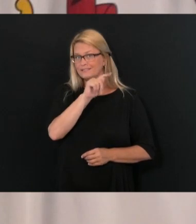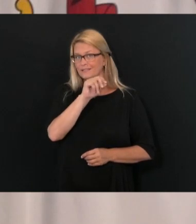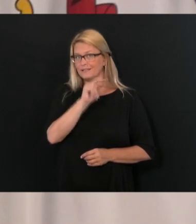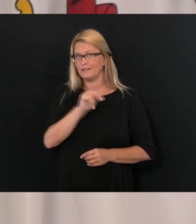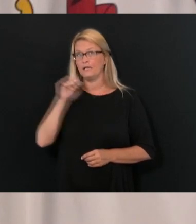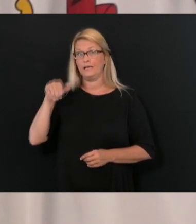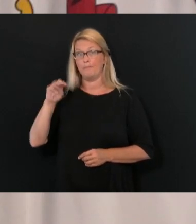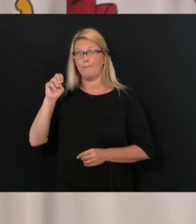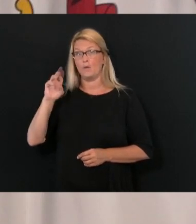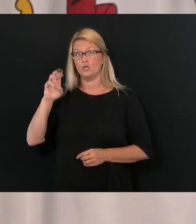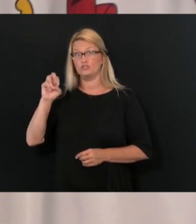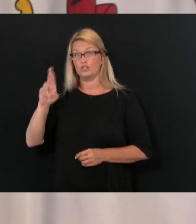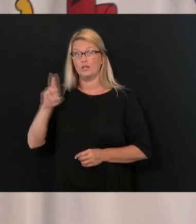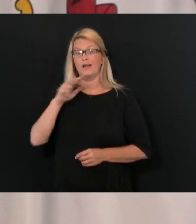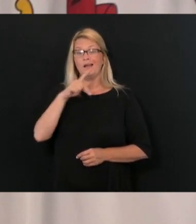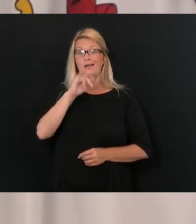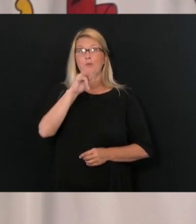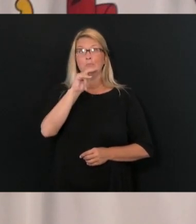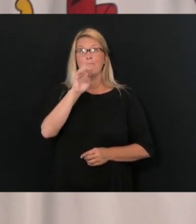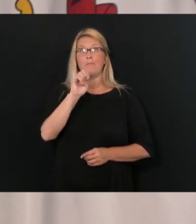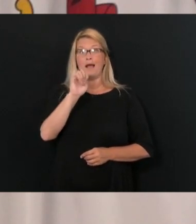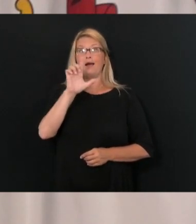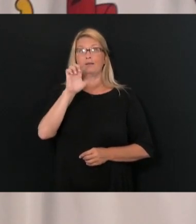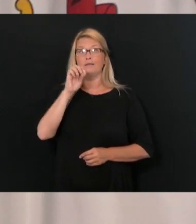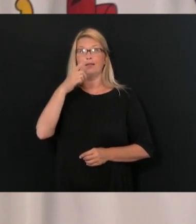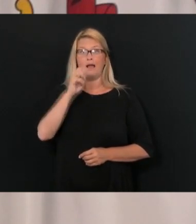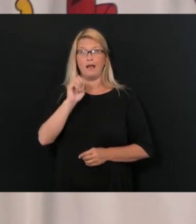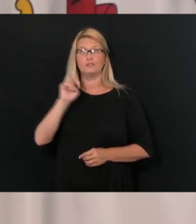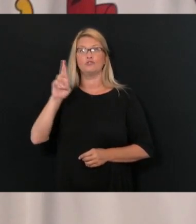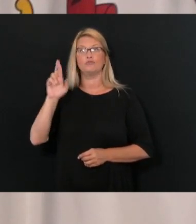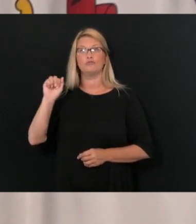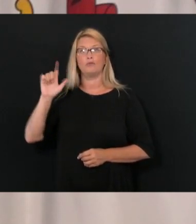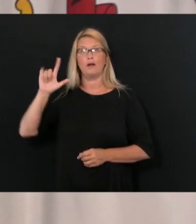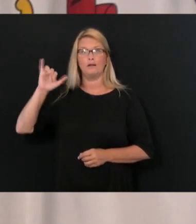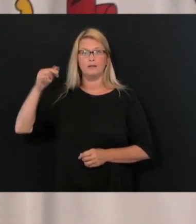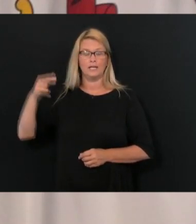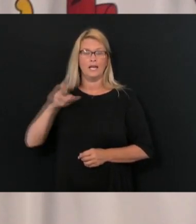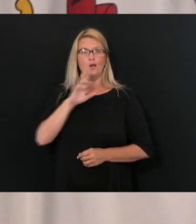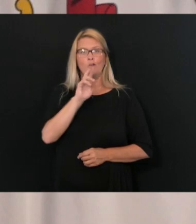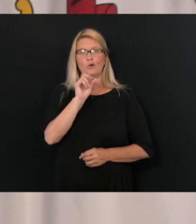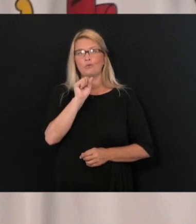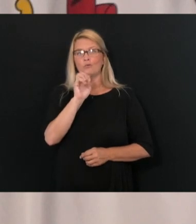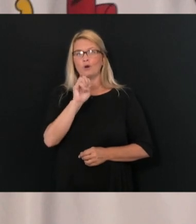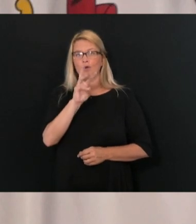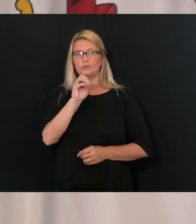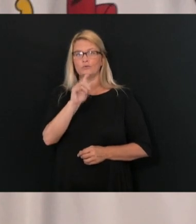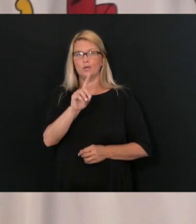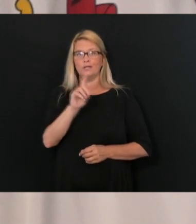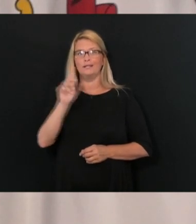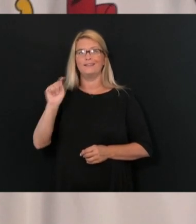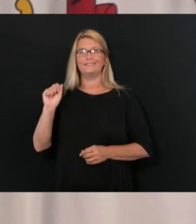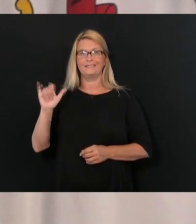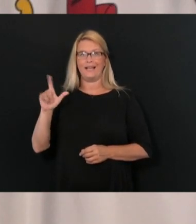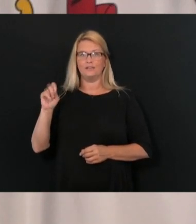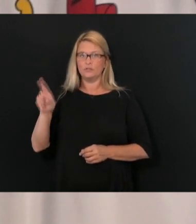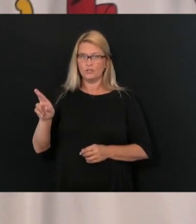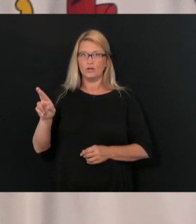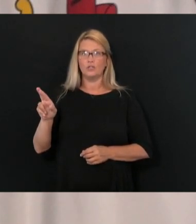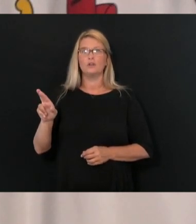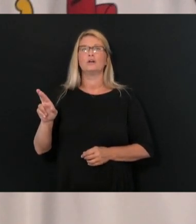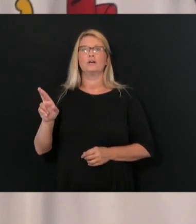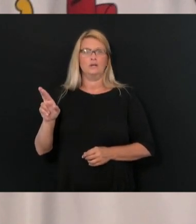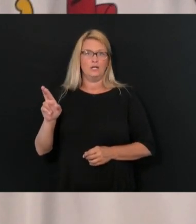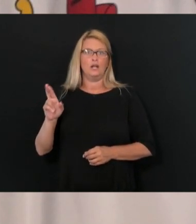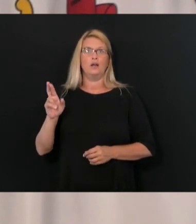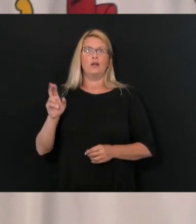County, Pine Lodge Nursing Home in Raleigh County, and Rosewood Nursing Home in Taylor County, in addition to what's going